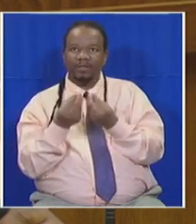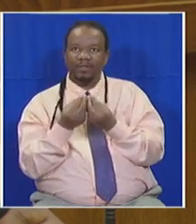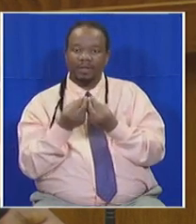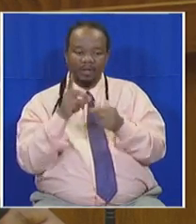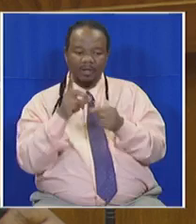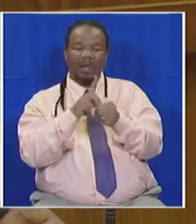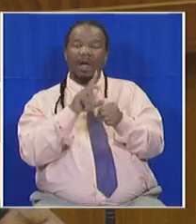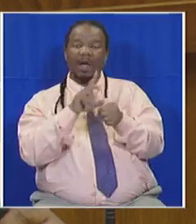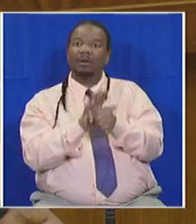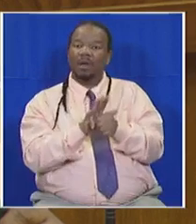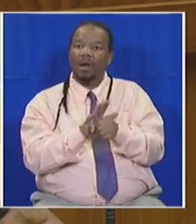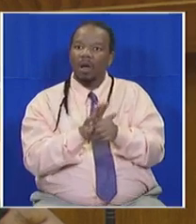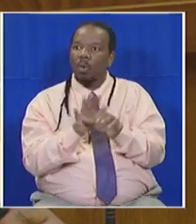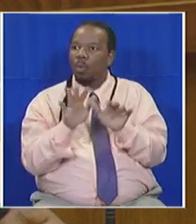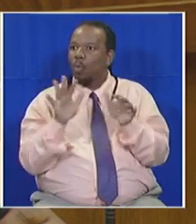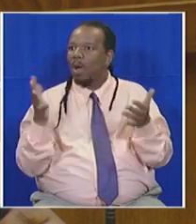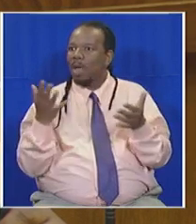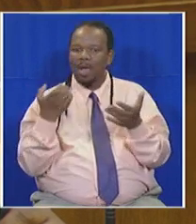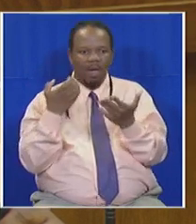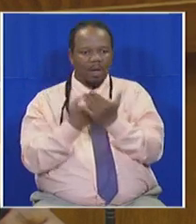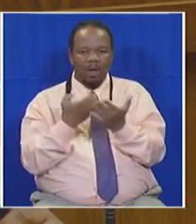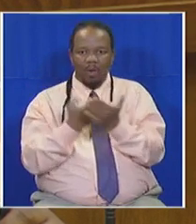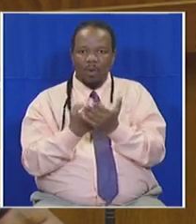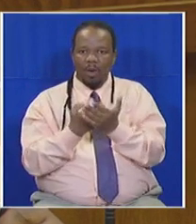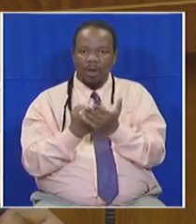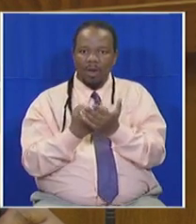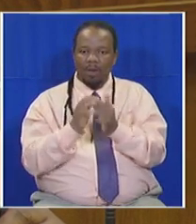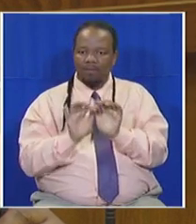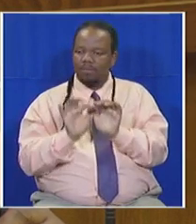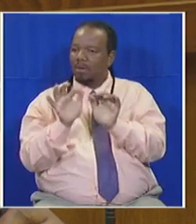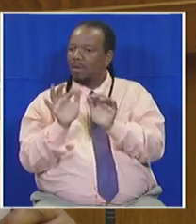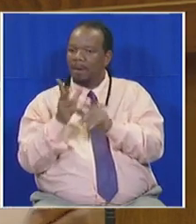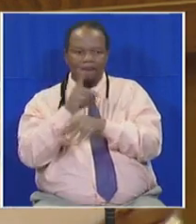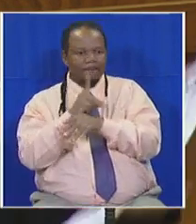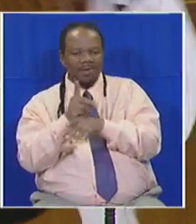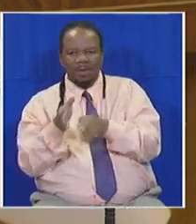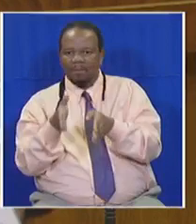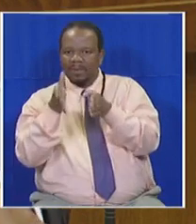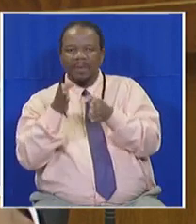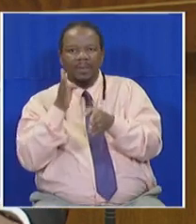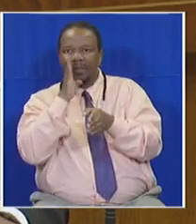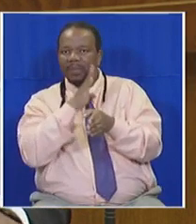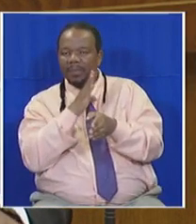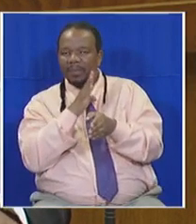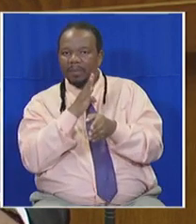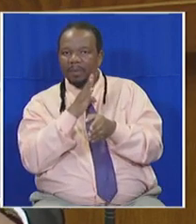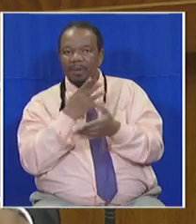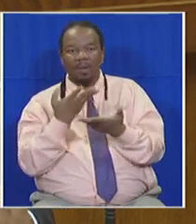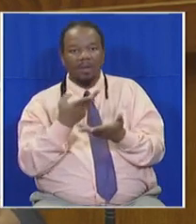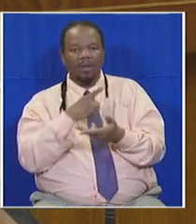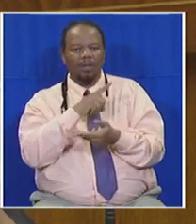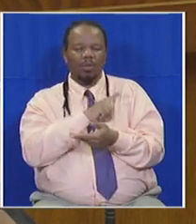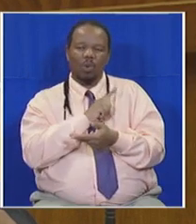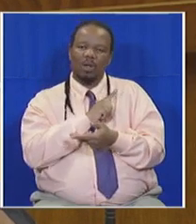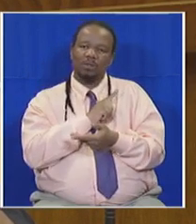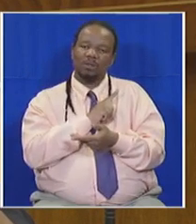missing plant and equipment and an inability to compile maintenance plans. As a result, there's a collapse